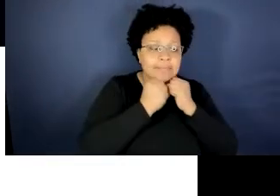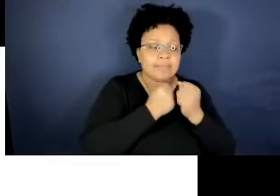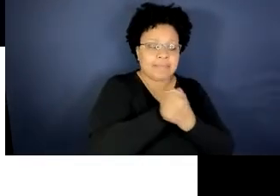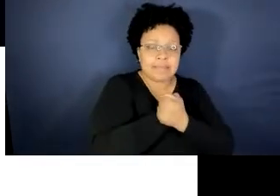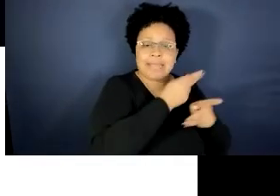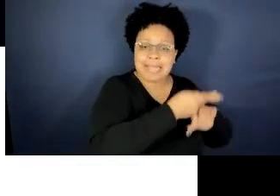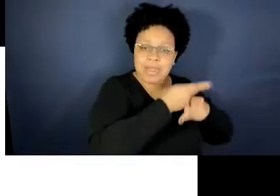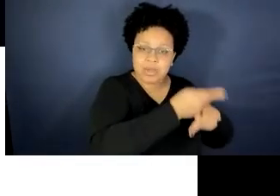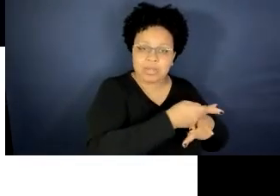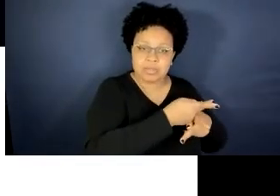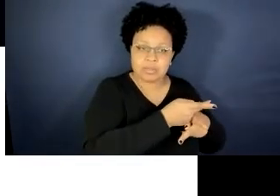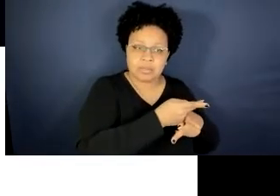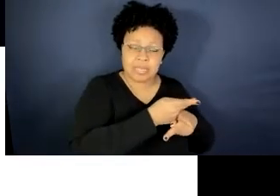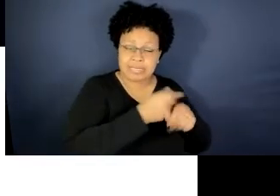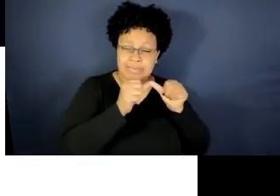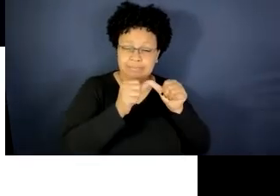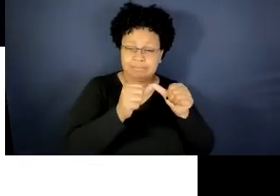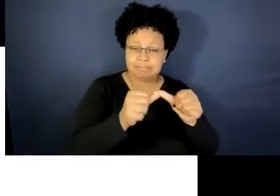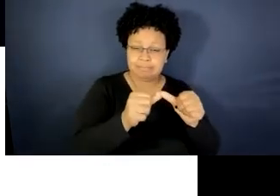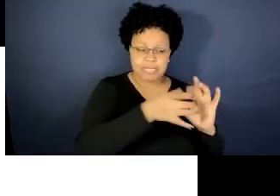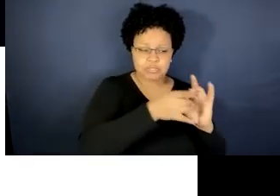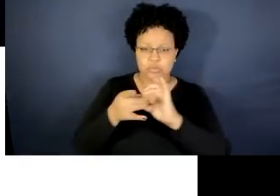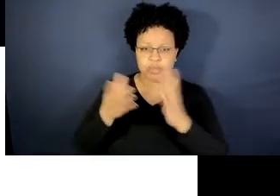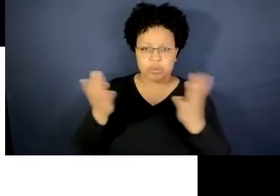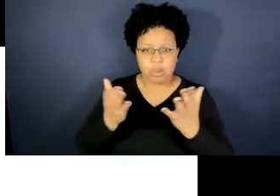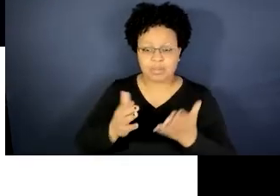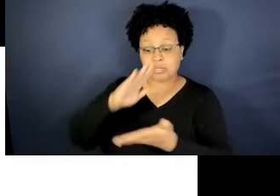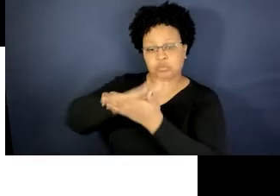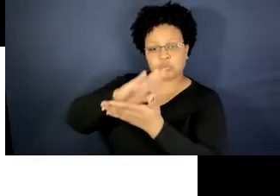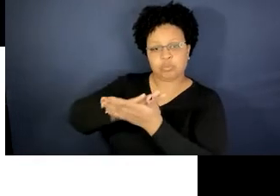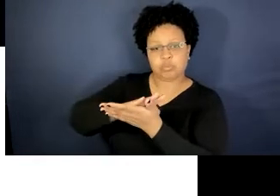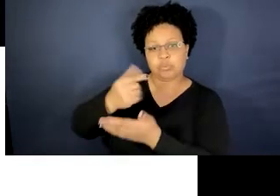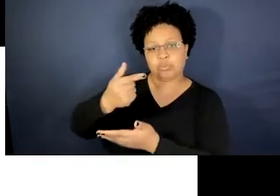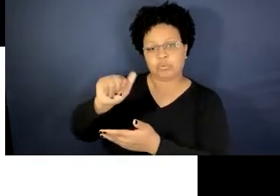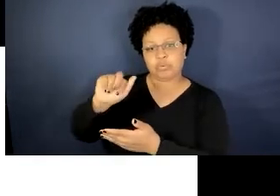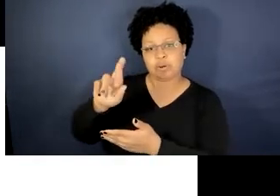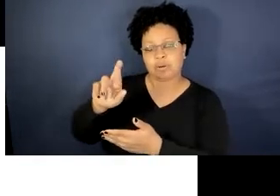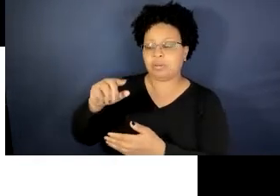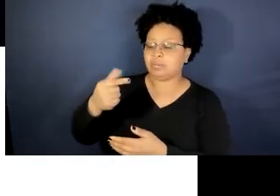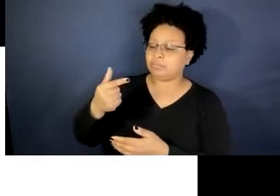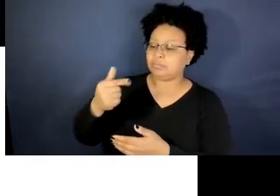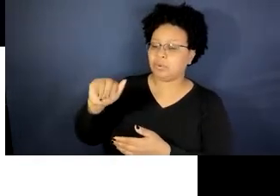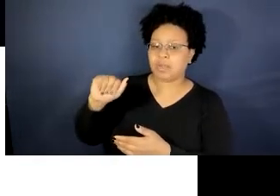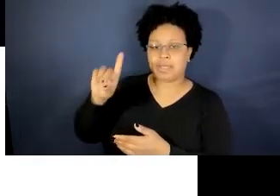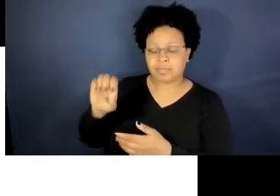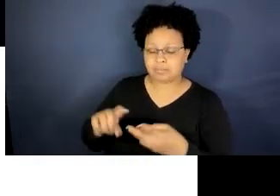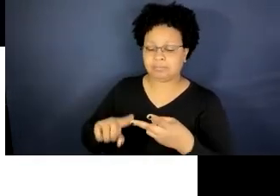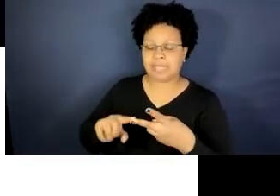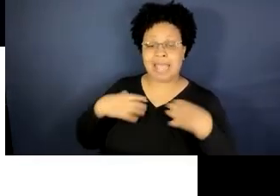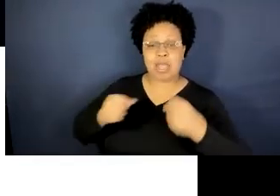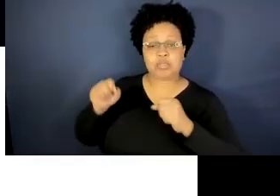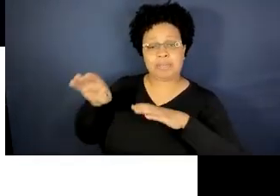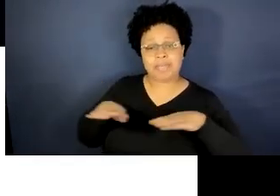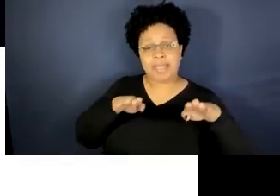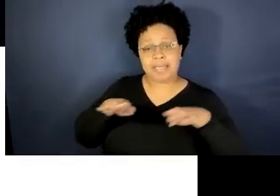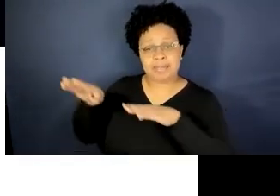in life with, get this, better academic grades, healthier behaviors, more